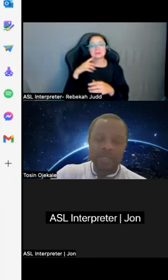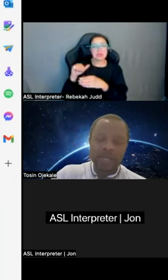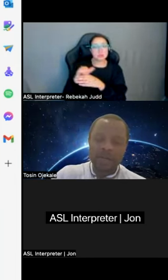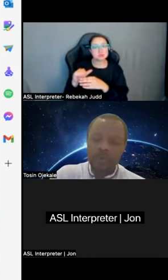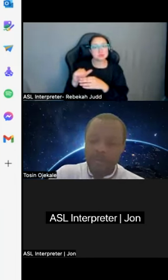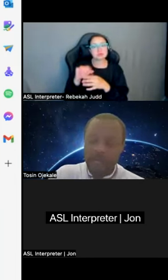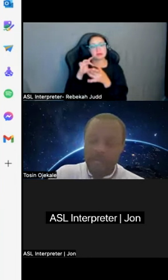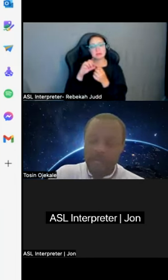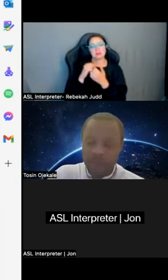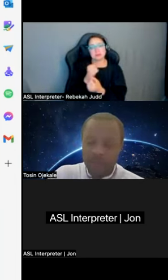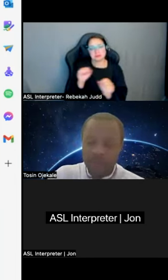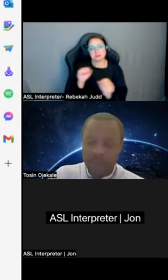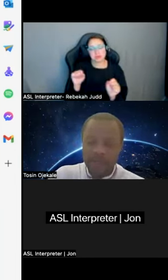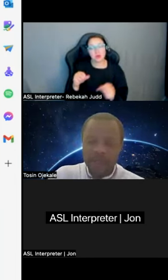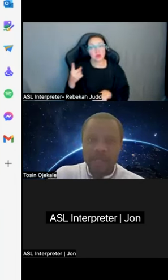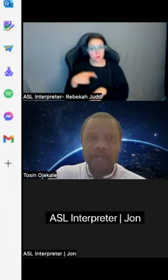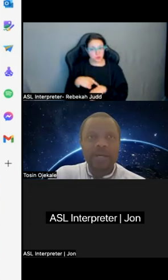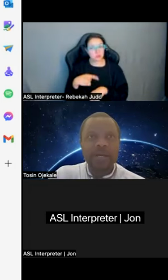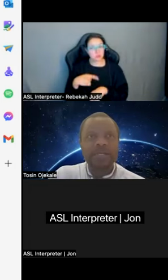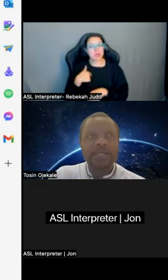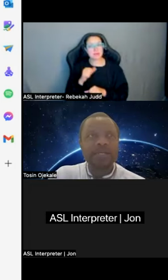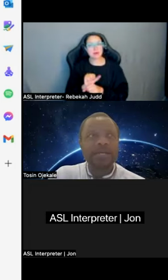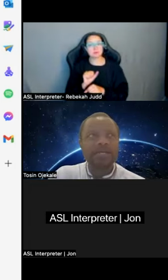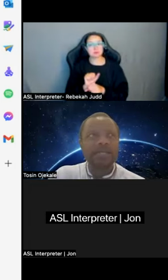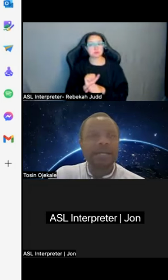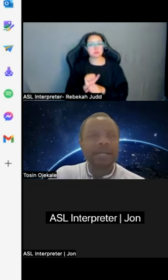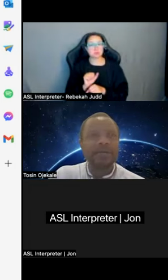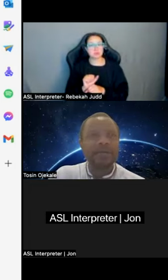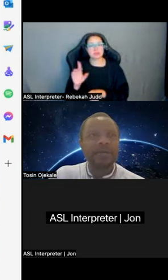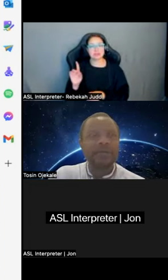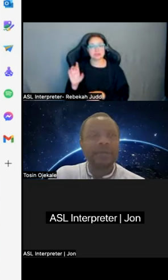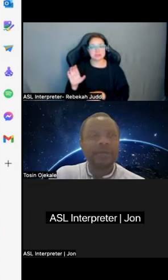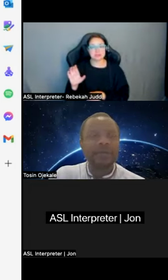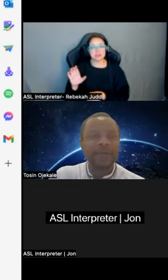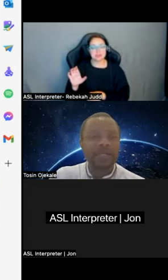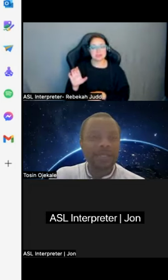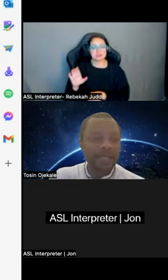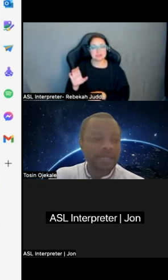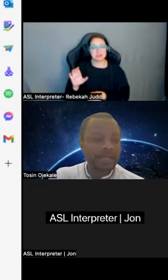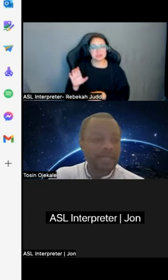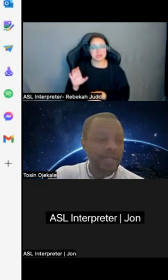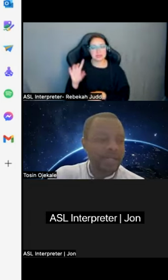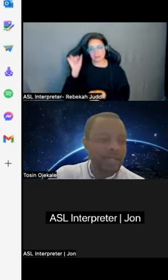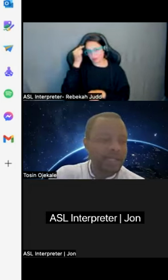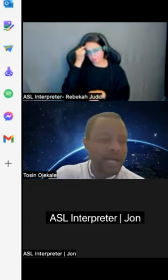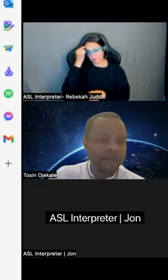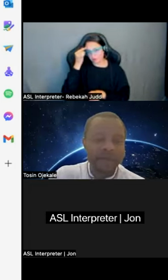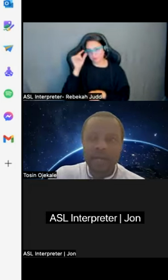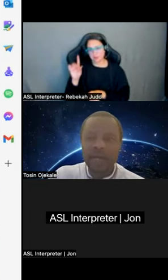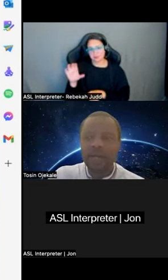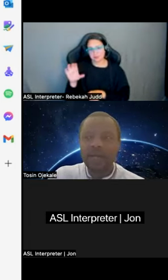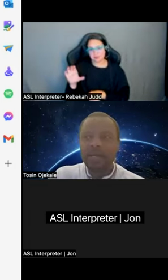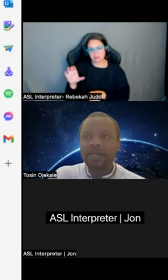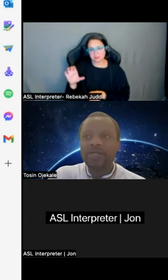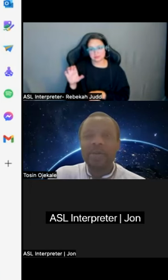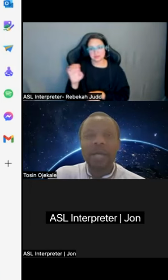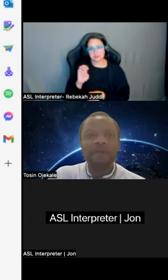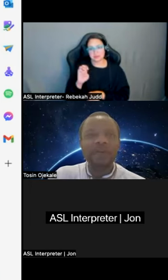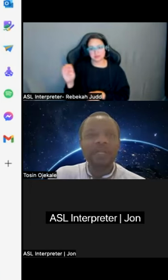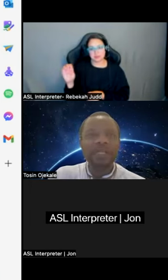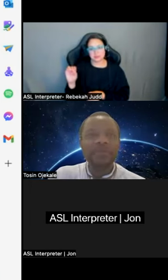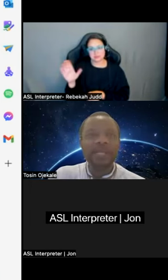was working in one of the data center, one of the government's data center in East Africa.